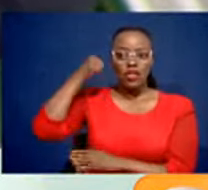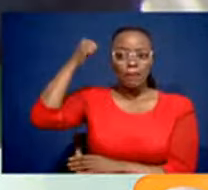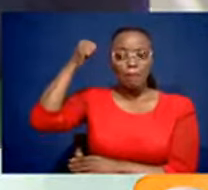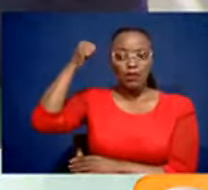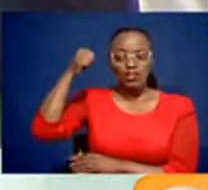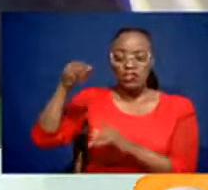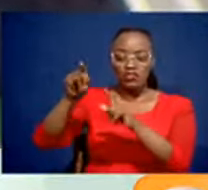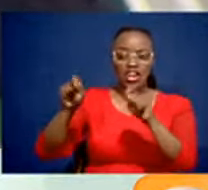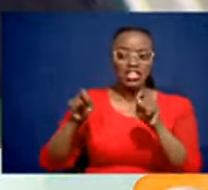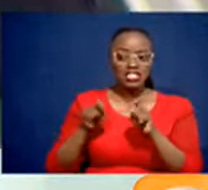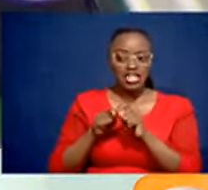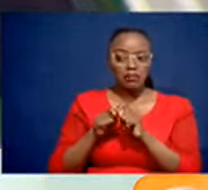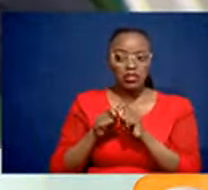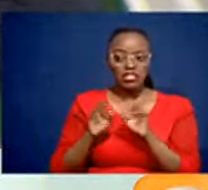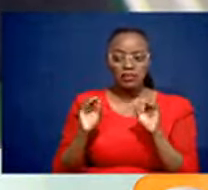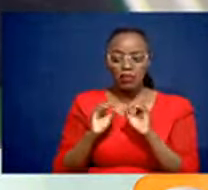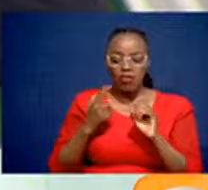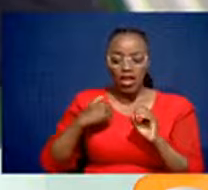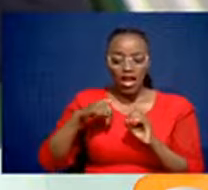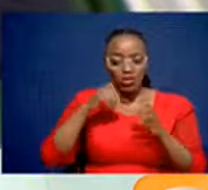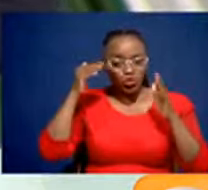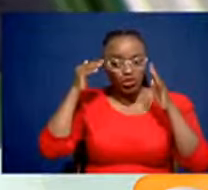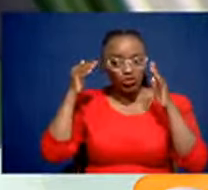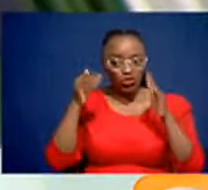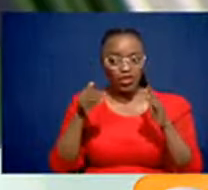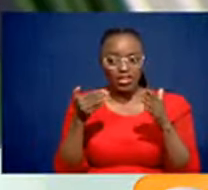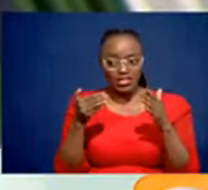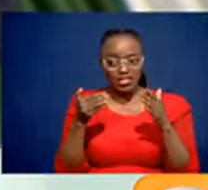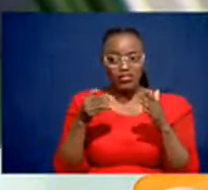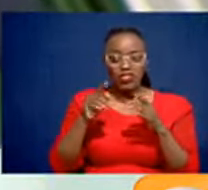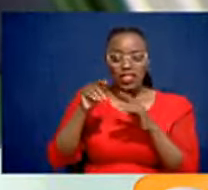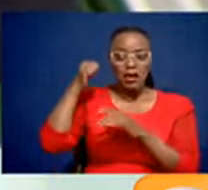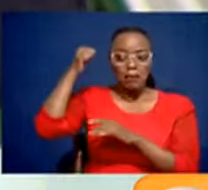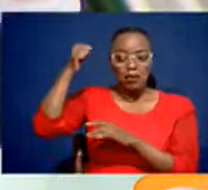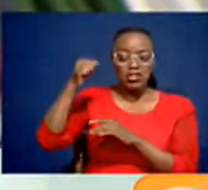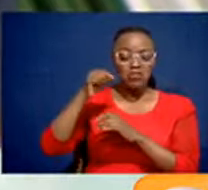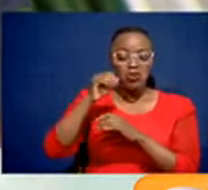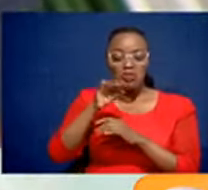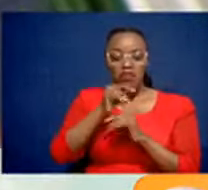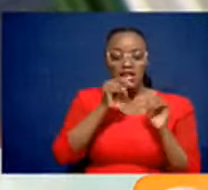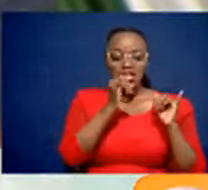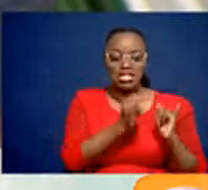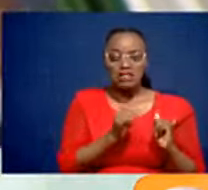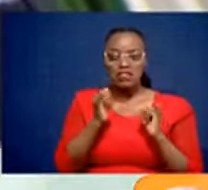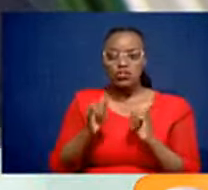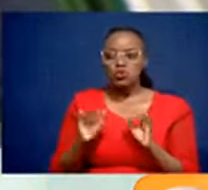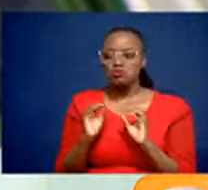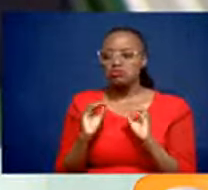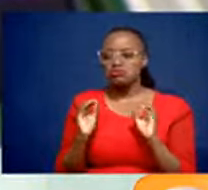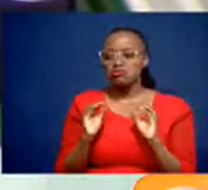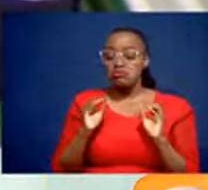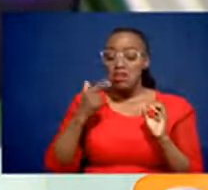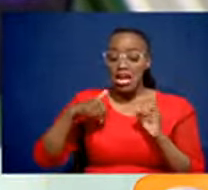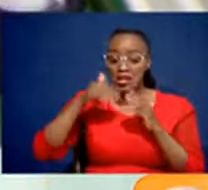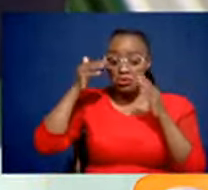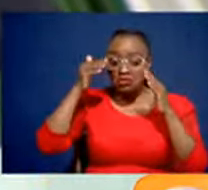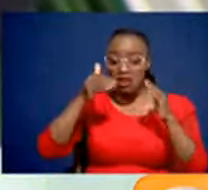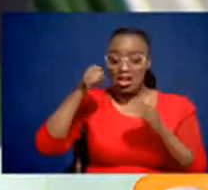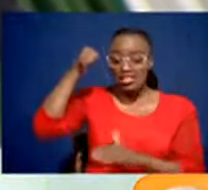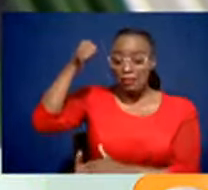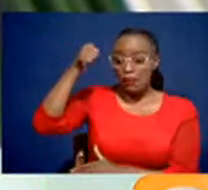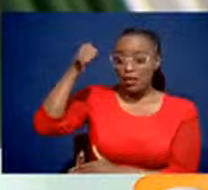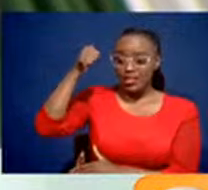of ethnicity. We will never go back to the politics of personalities. We will never go back to